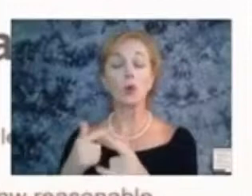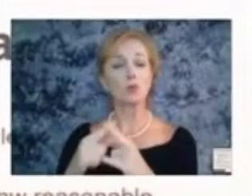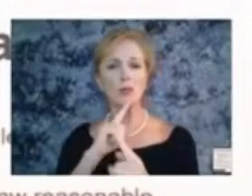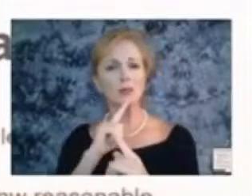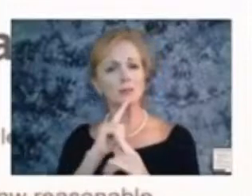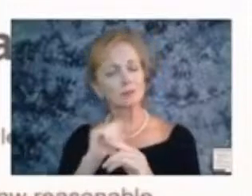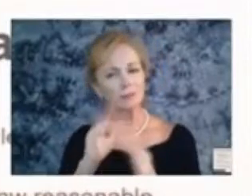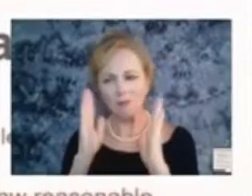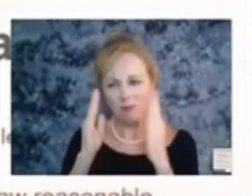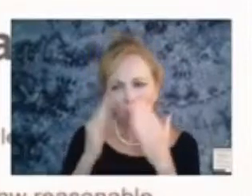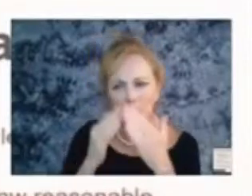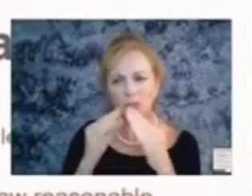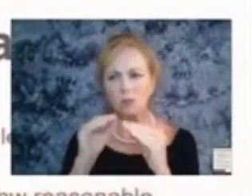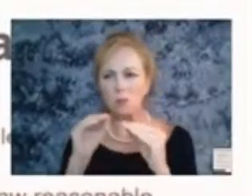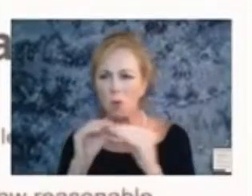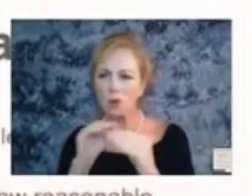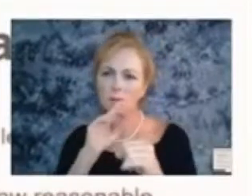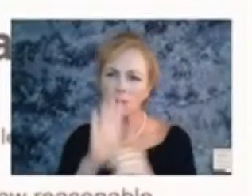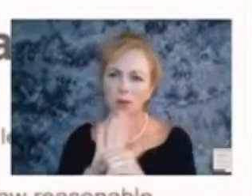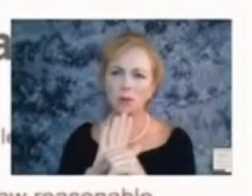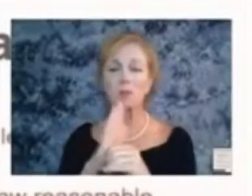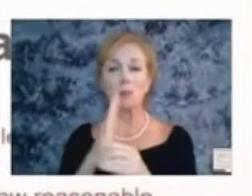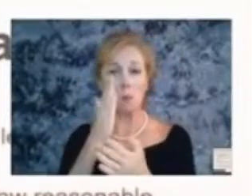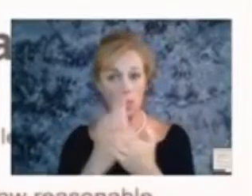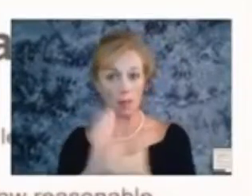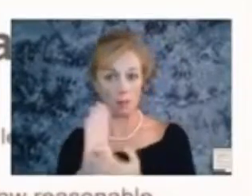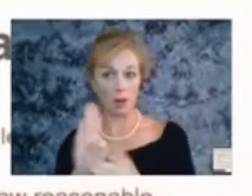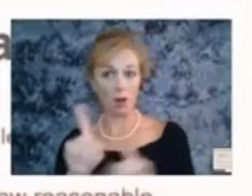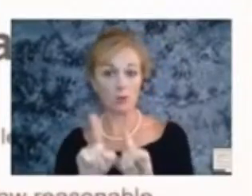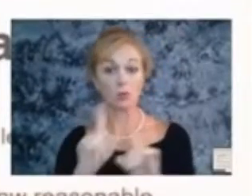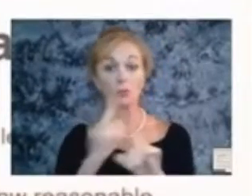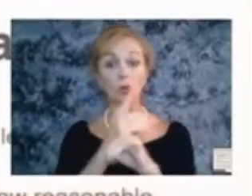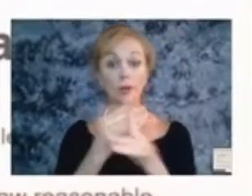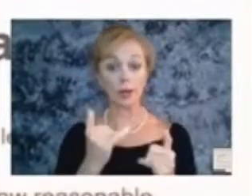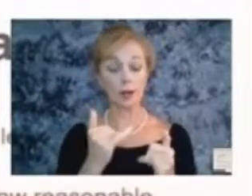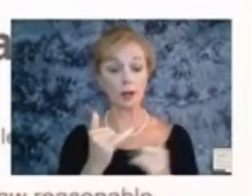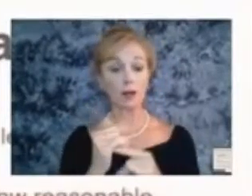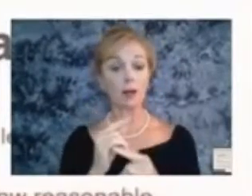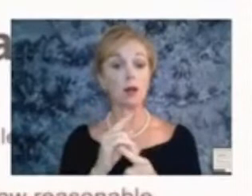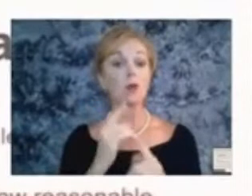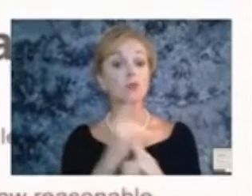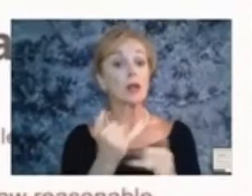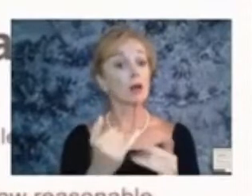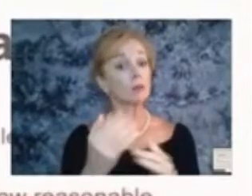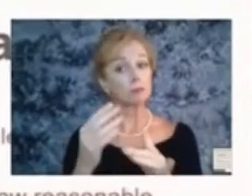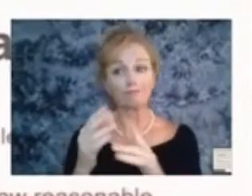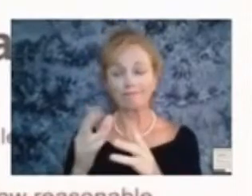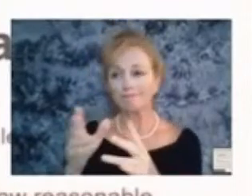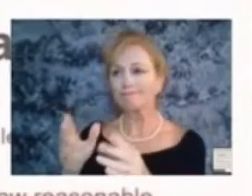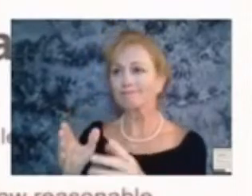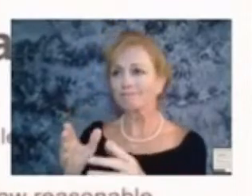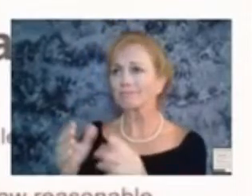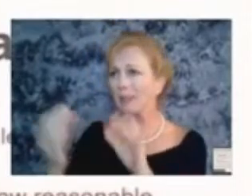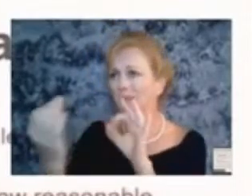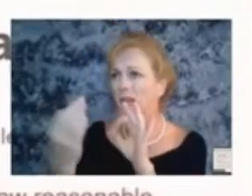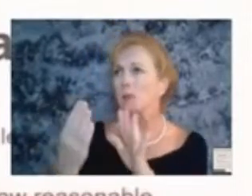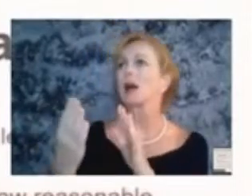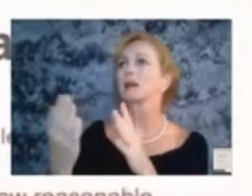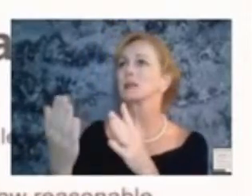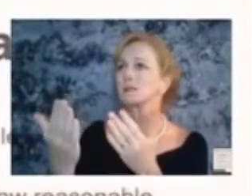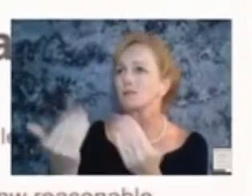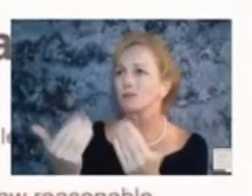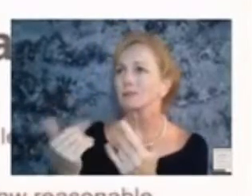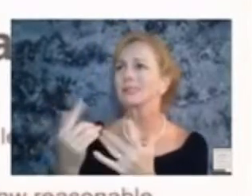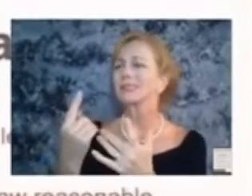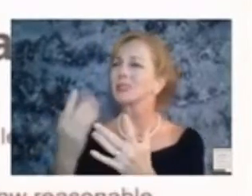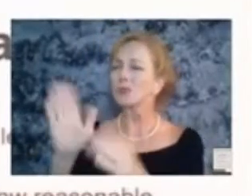commitment moving forward in Plan B, but also right now. And again, when we've been receiving feedback, I want us to be mindful that we've only are still in the first month of